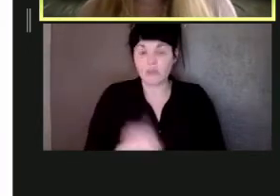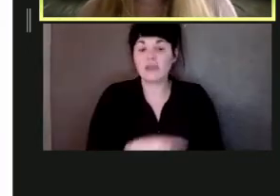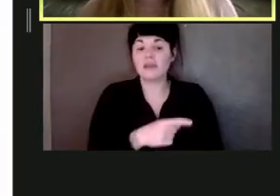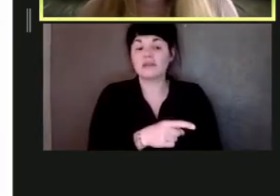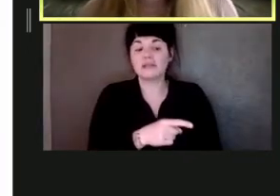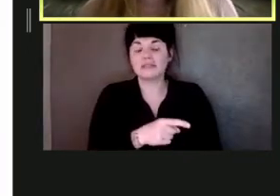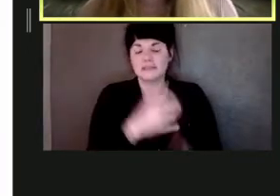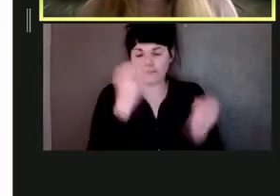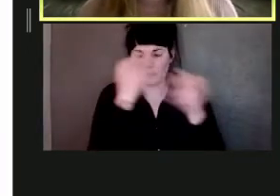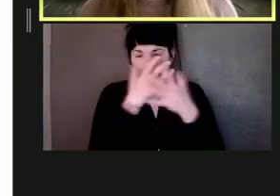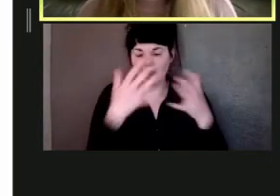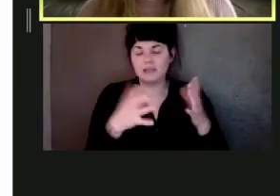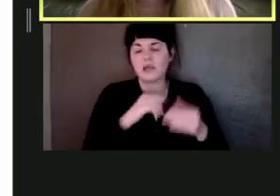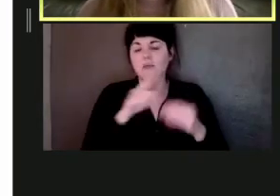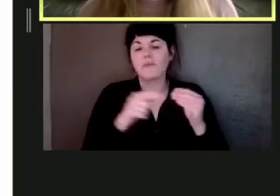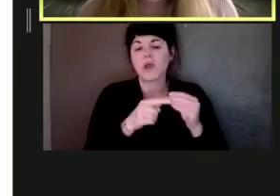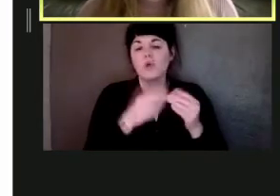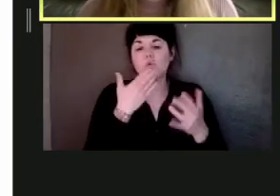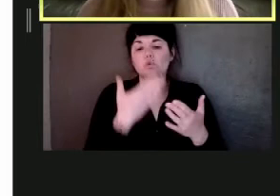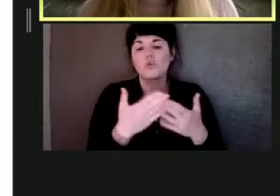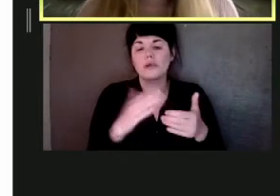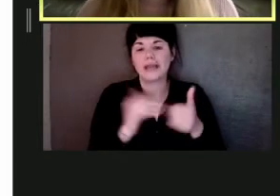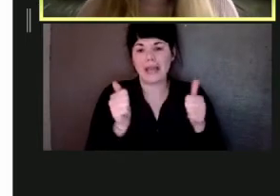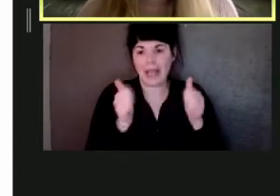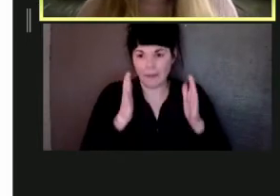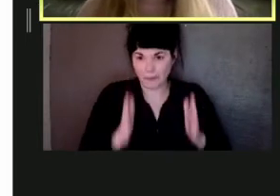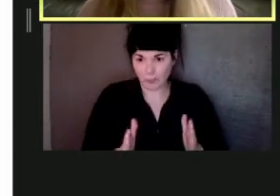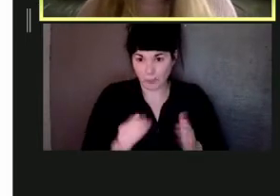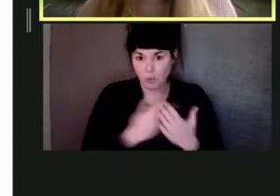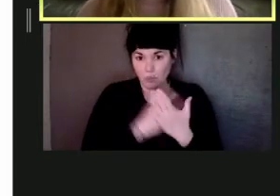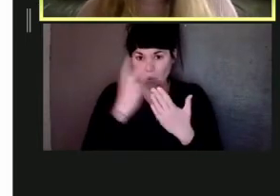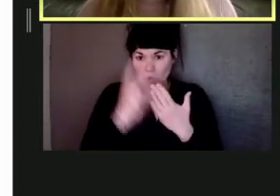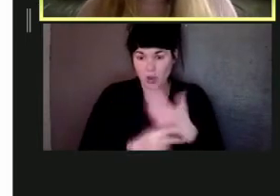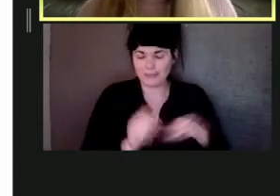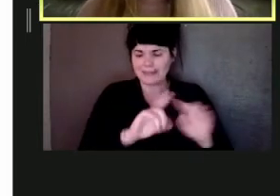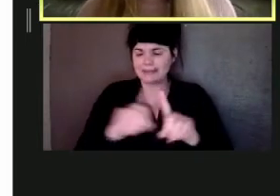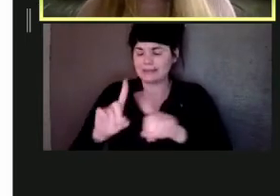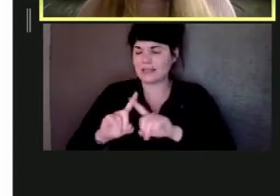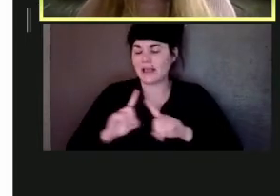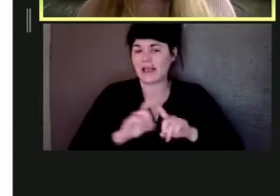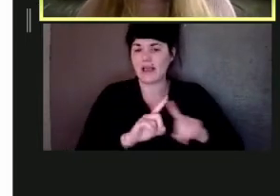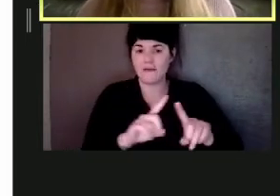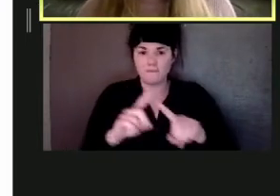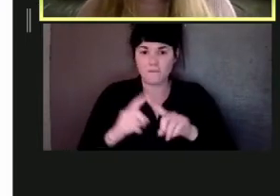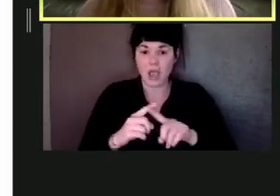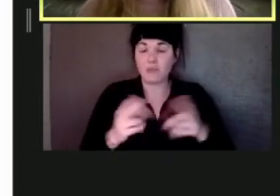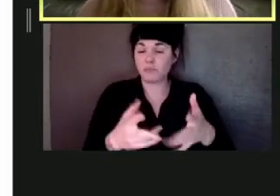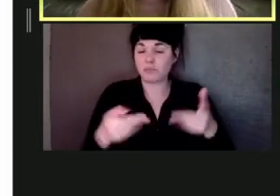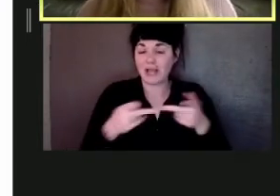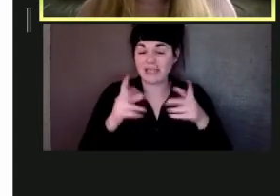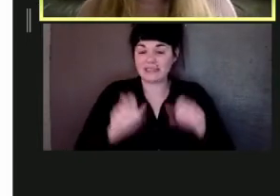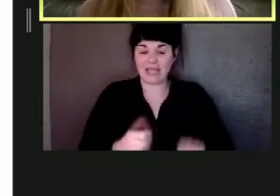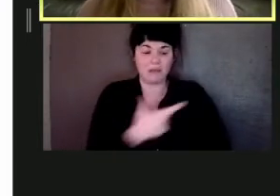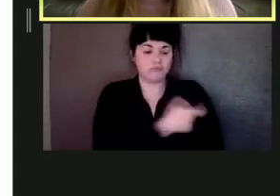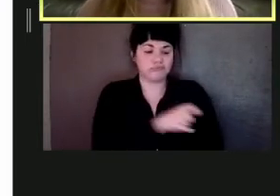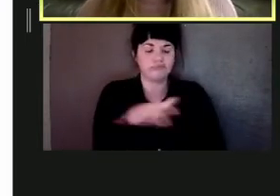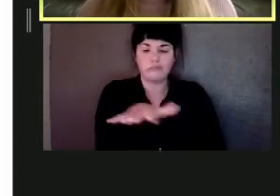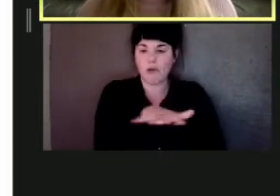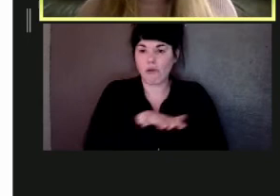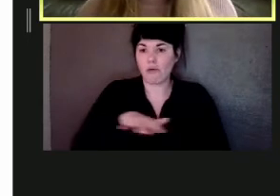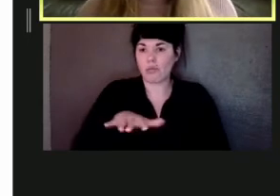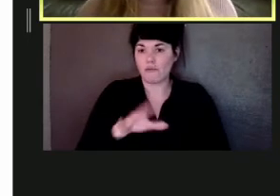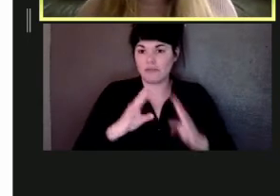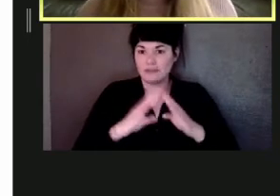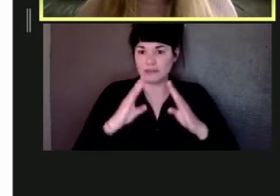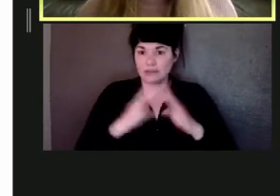some of our vaccine sites across the city. These are our standing sites, but we do have pop-up clinics across the city. And if you go to